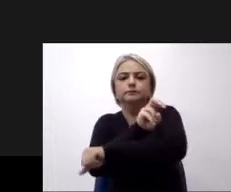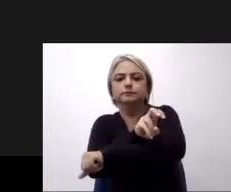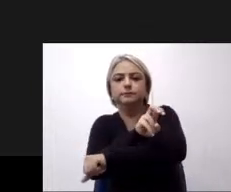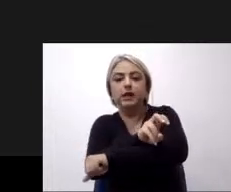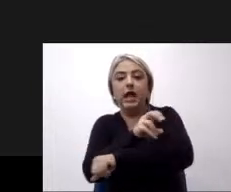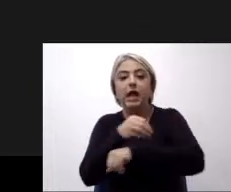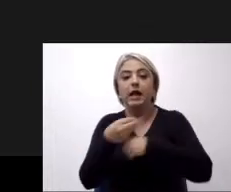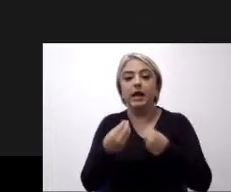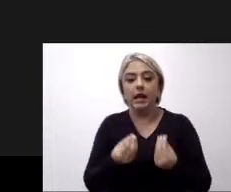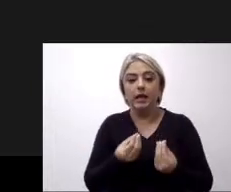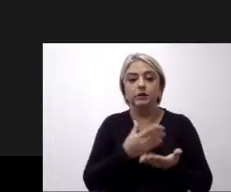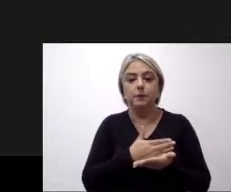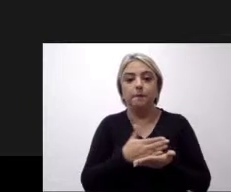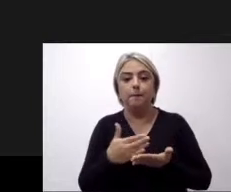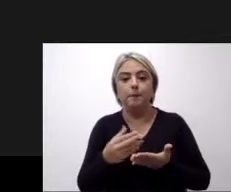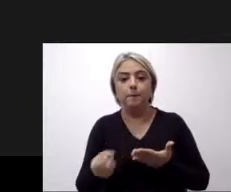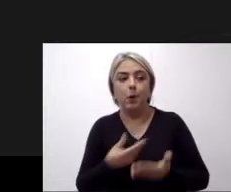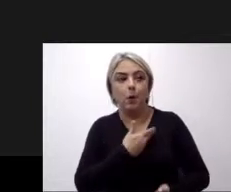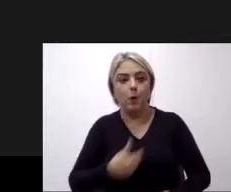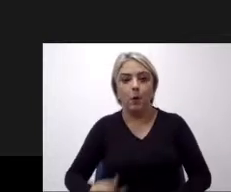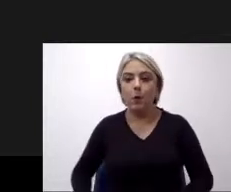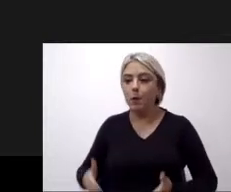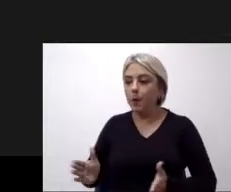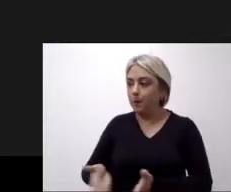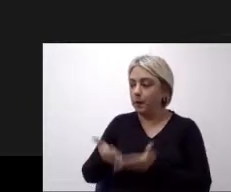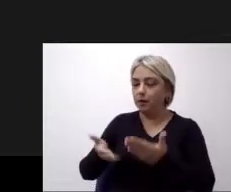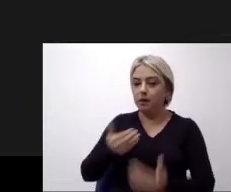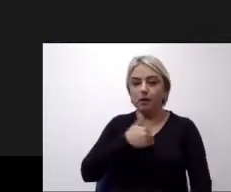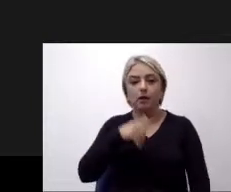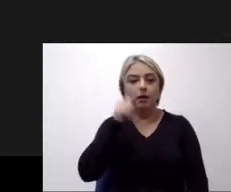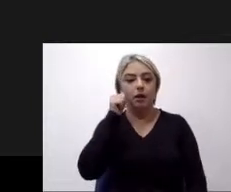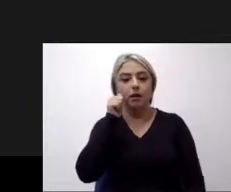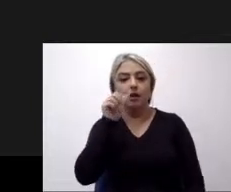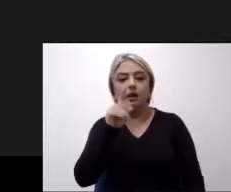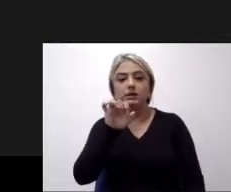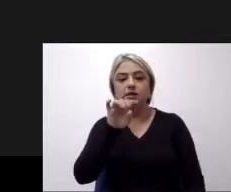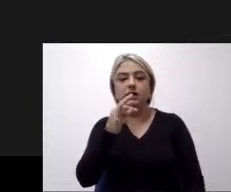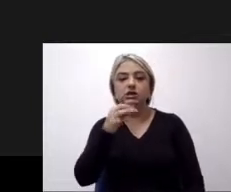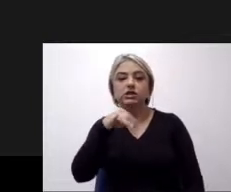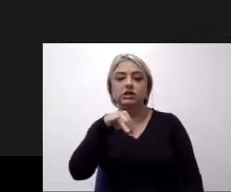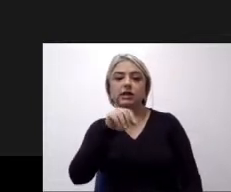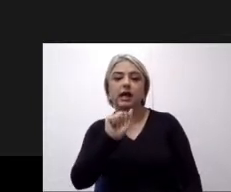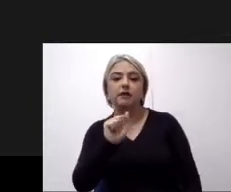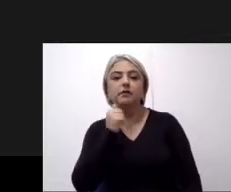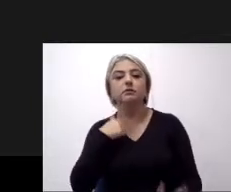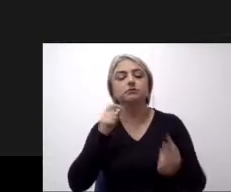in Scandinavia and also enabled them to become more independent.